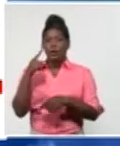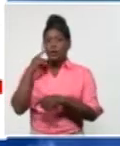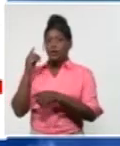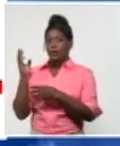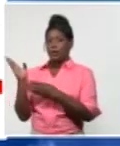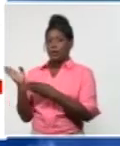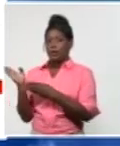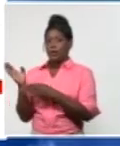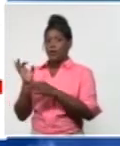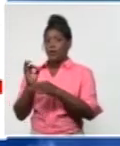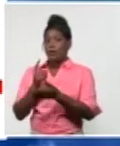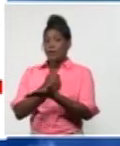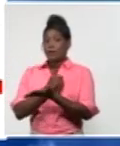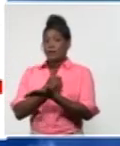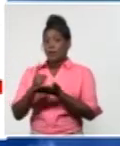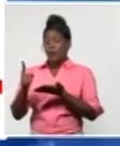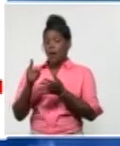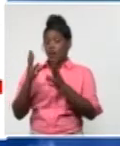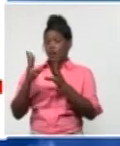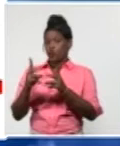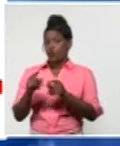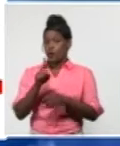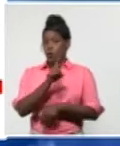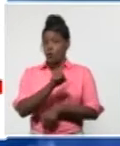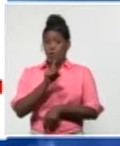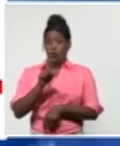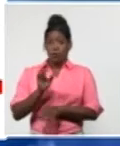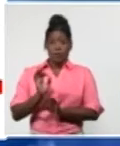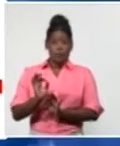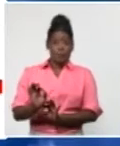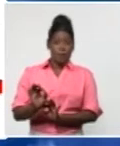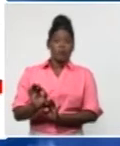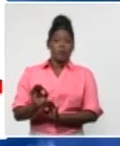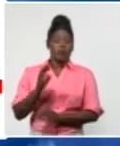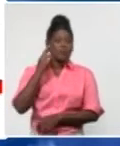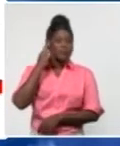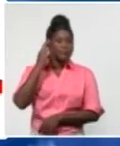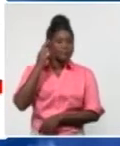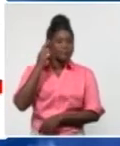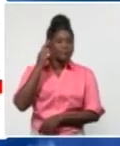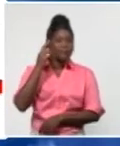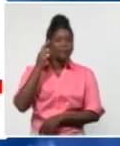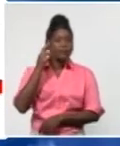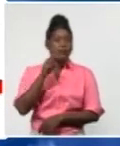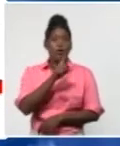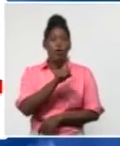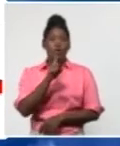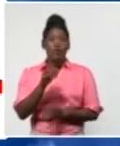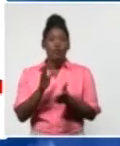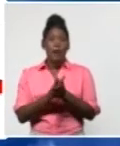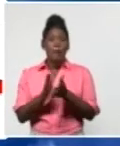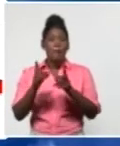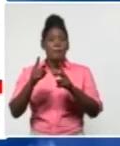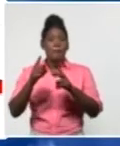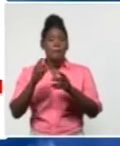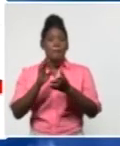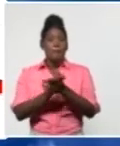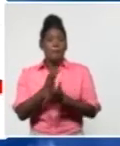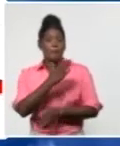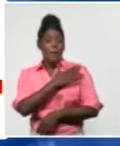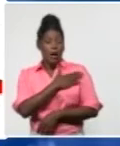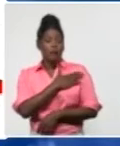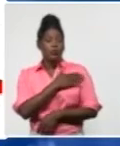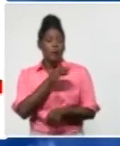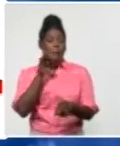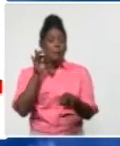which is like from the 11th week. You may recall that on March 11 was when the